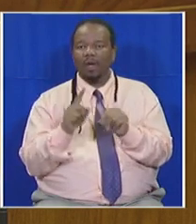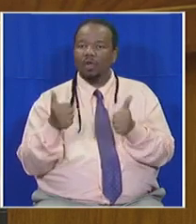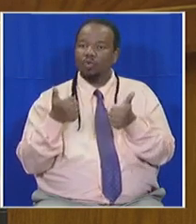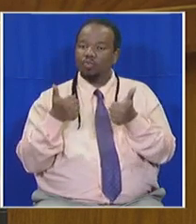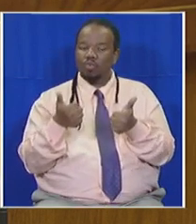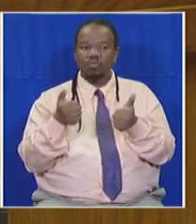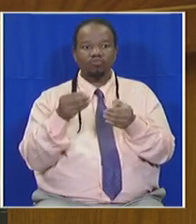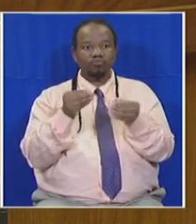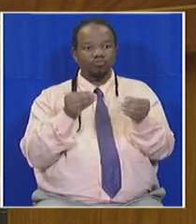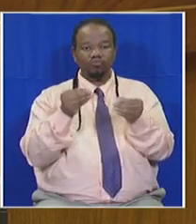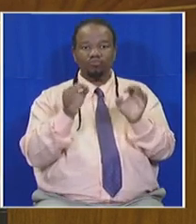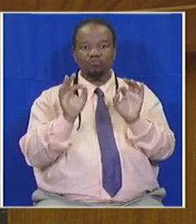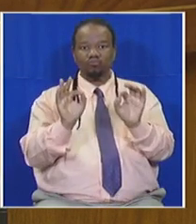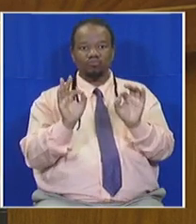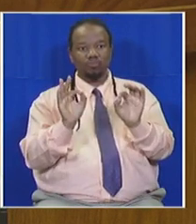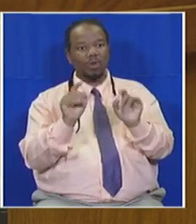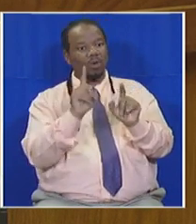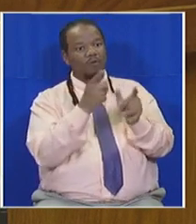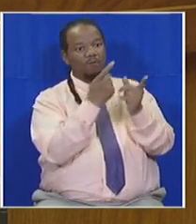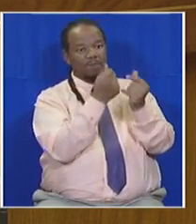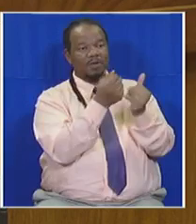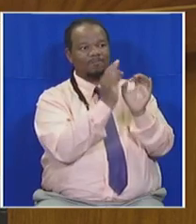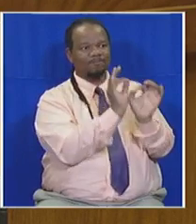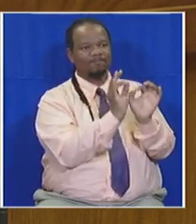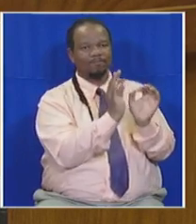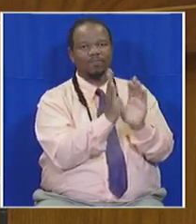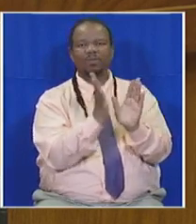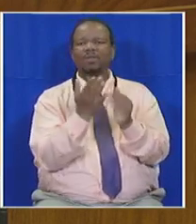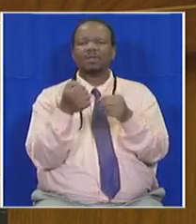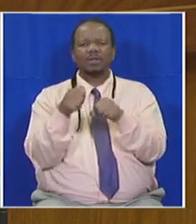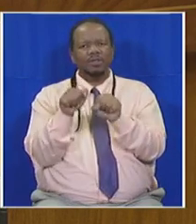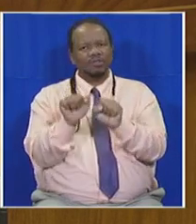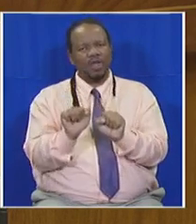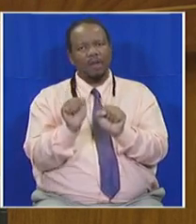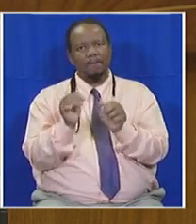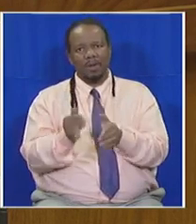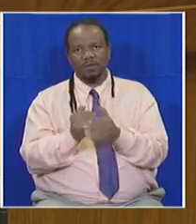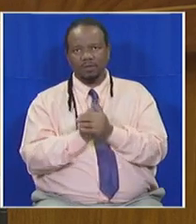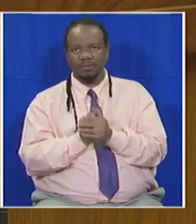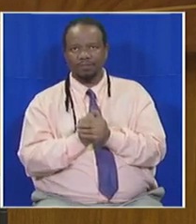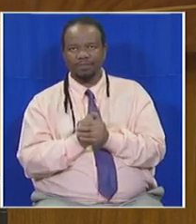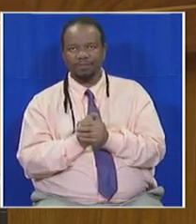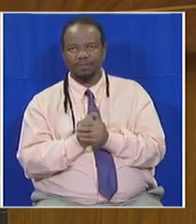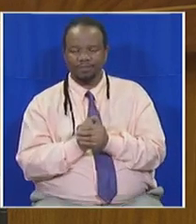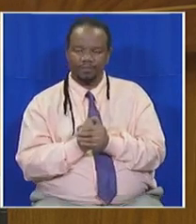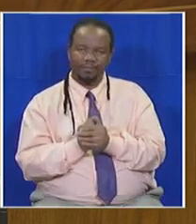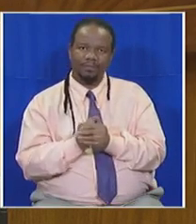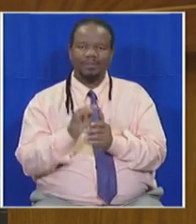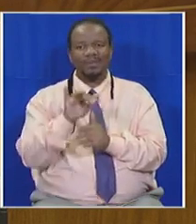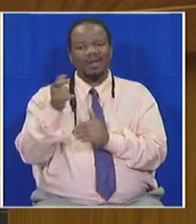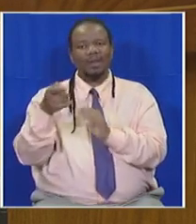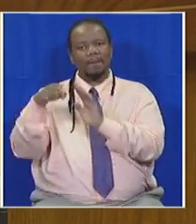of other financial matters. Chairperson, let us know that in terms of MFMA, the